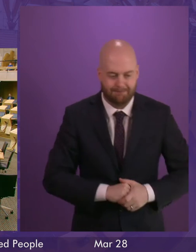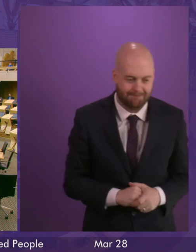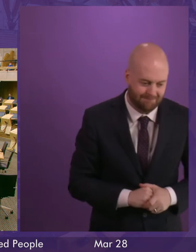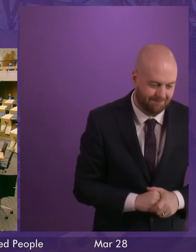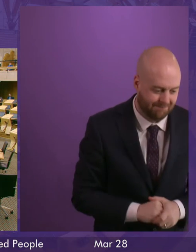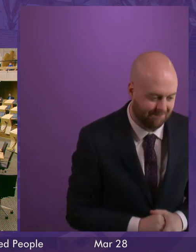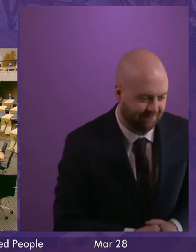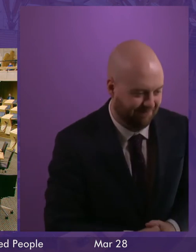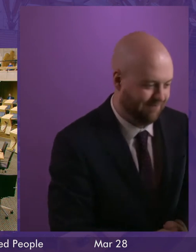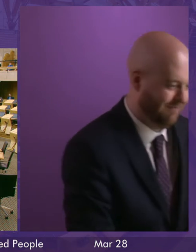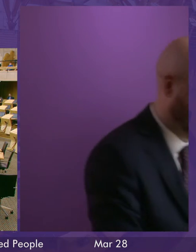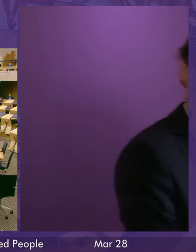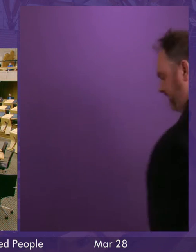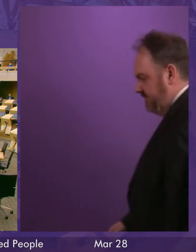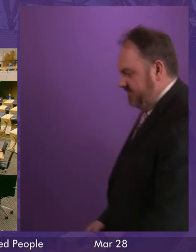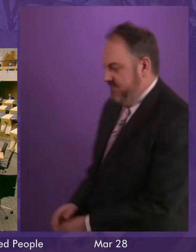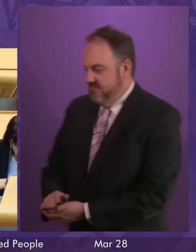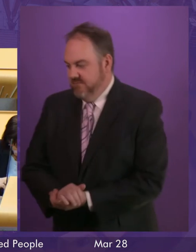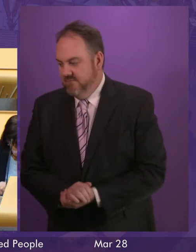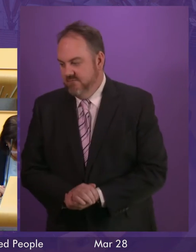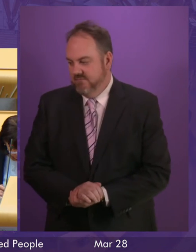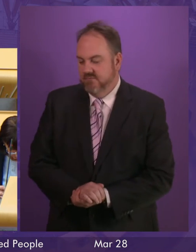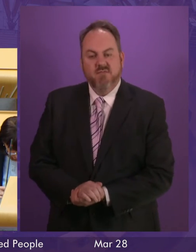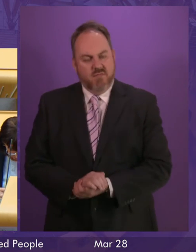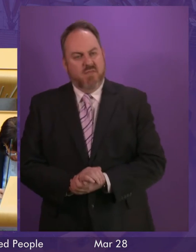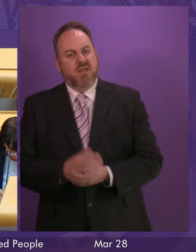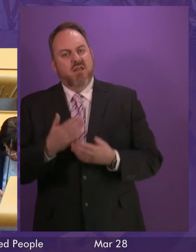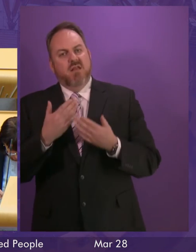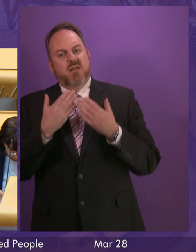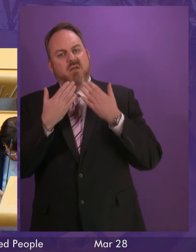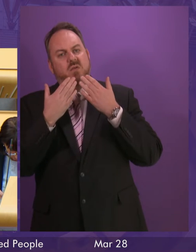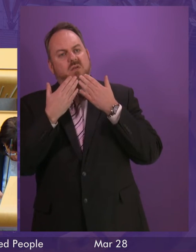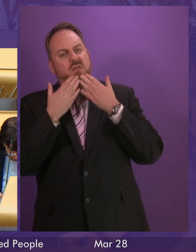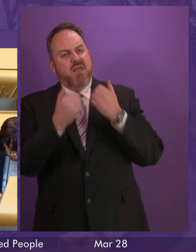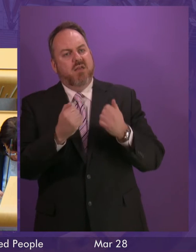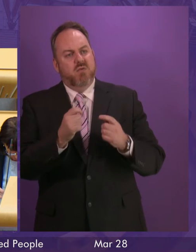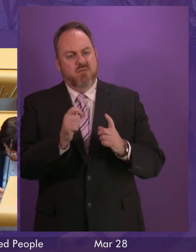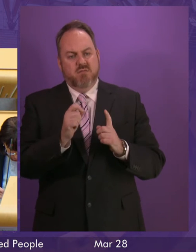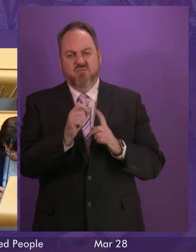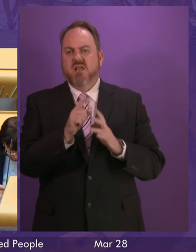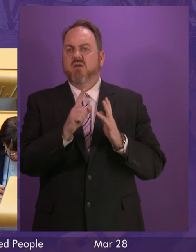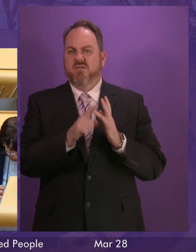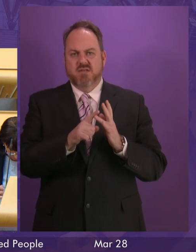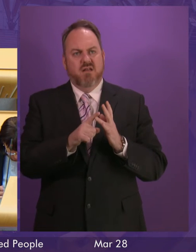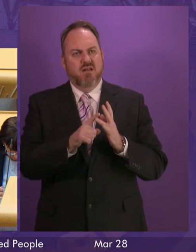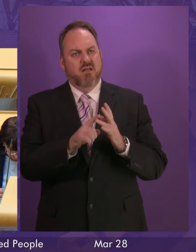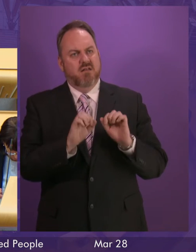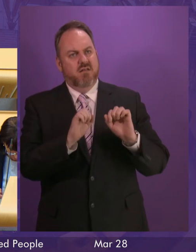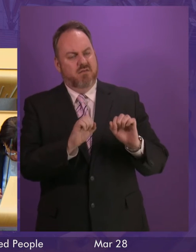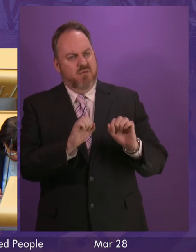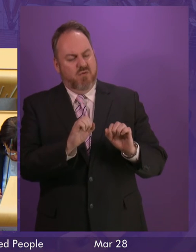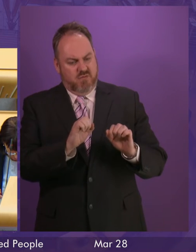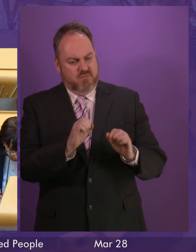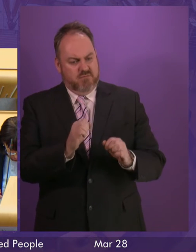Thank you, Presiding Officer. I'd also like to thank the Presiding Officer and the Scottish Parliament body for again